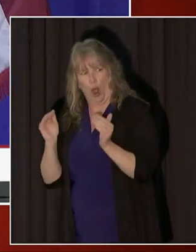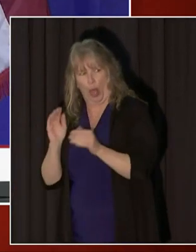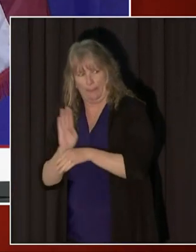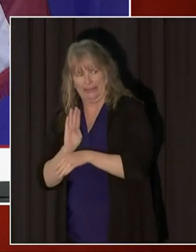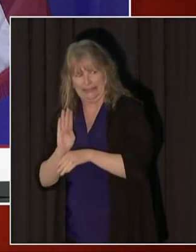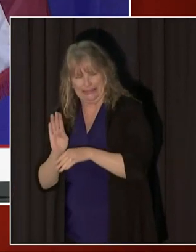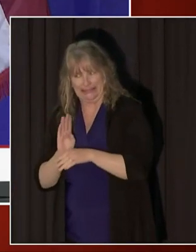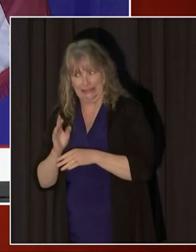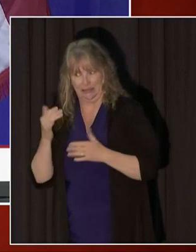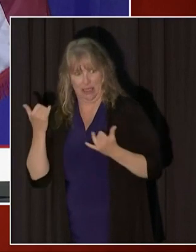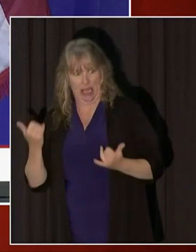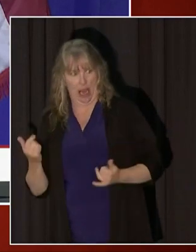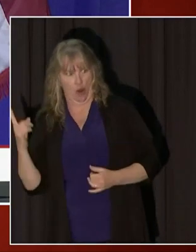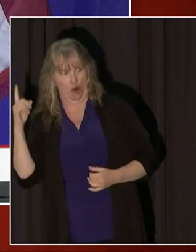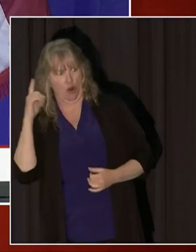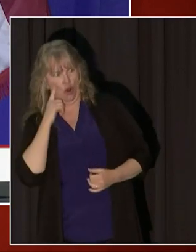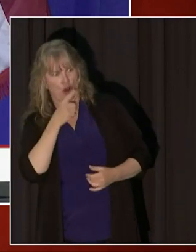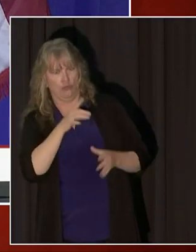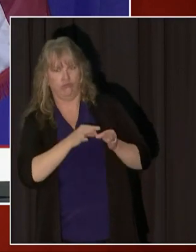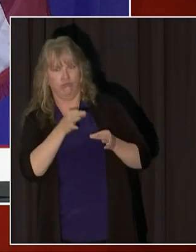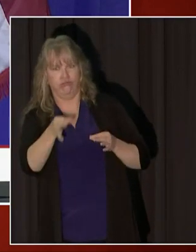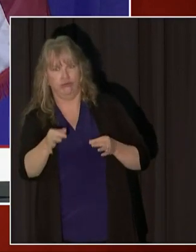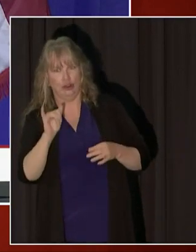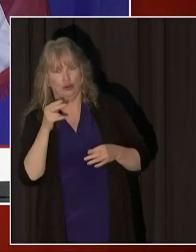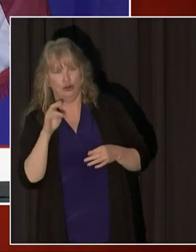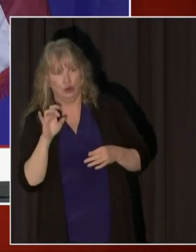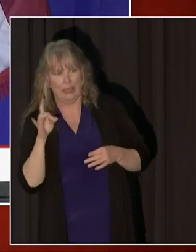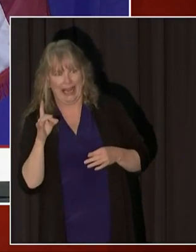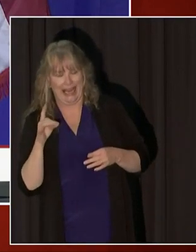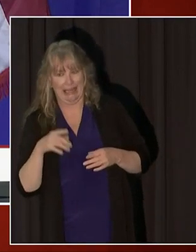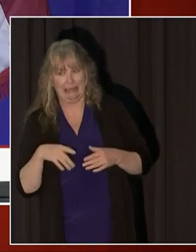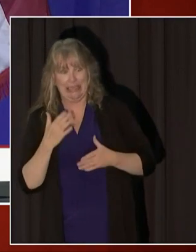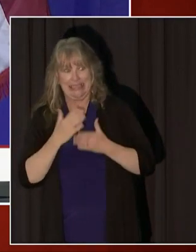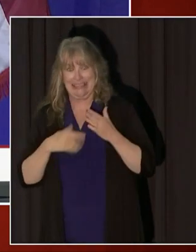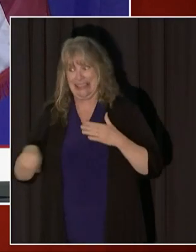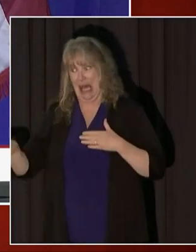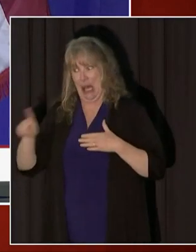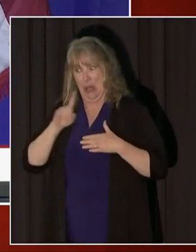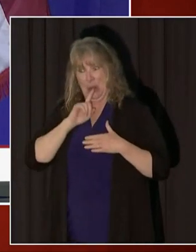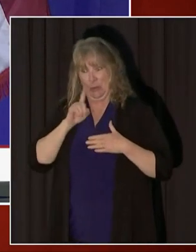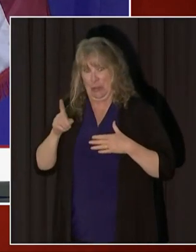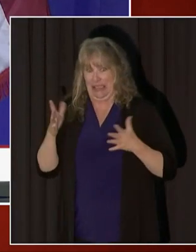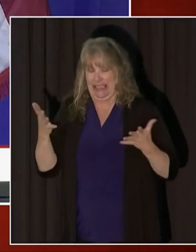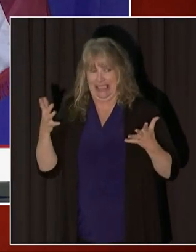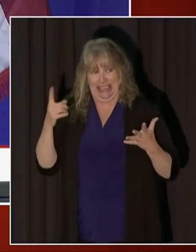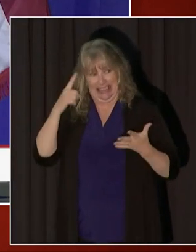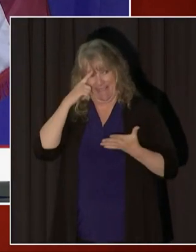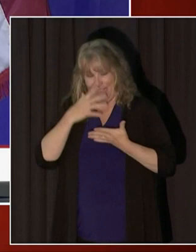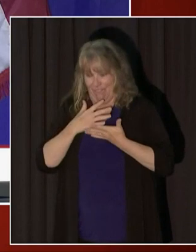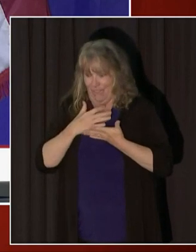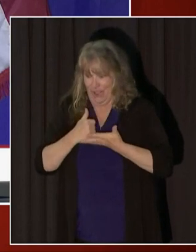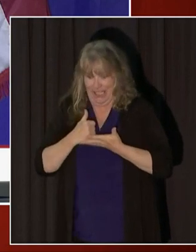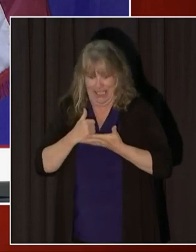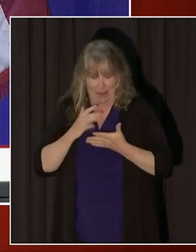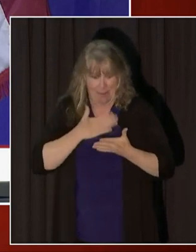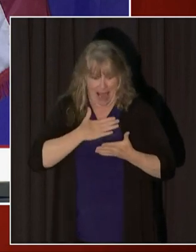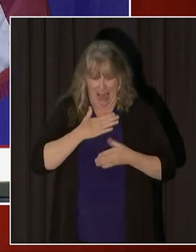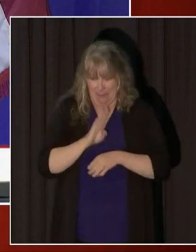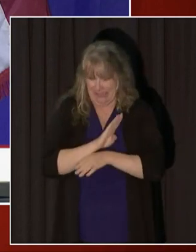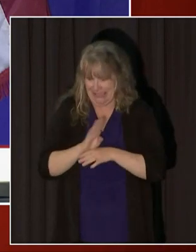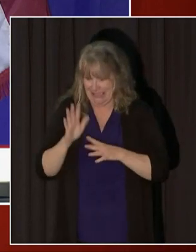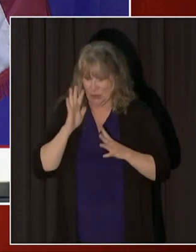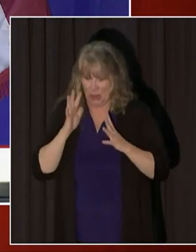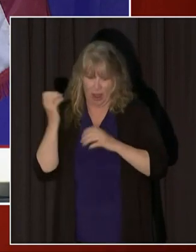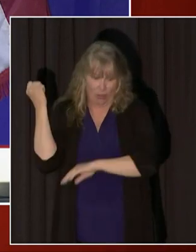weeks of being closed, and they're just really on the brink and freaking out that they're going to lose their businesses? And I mean,